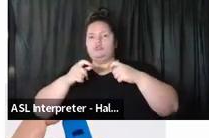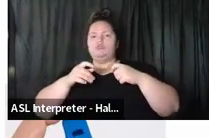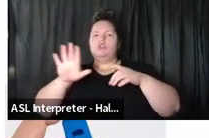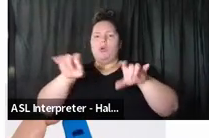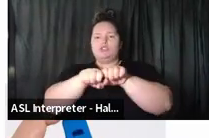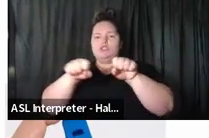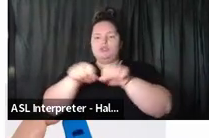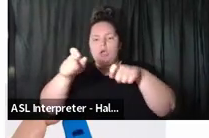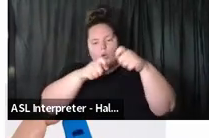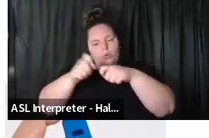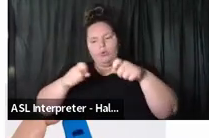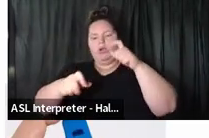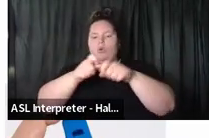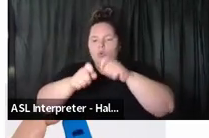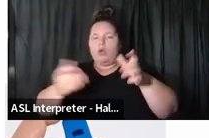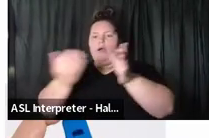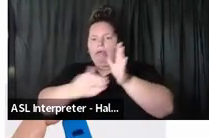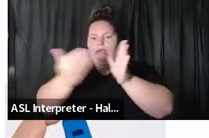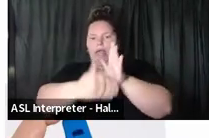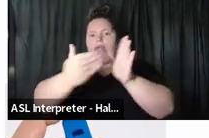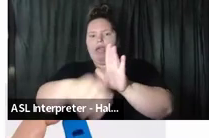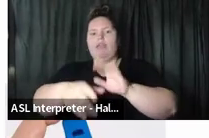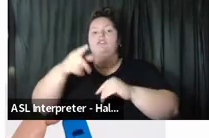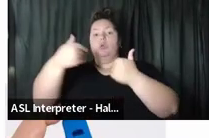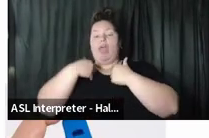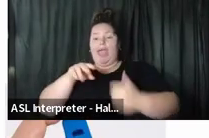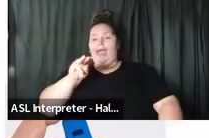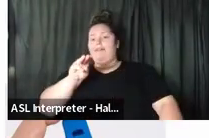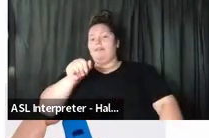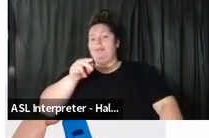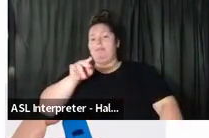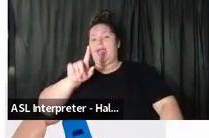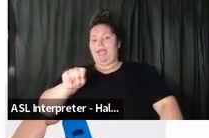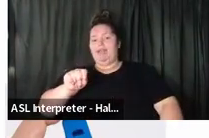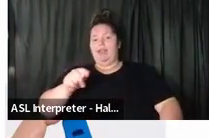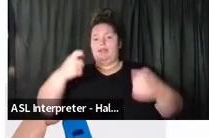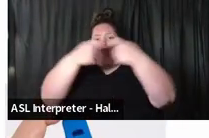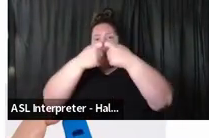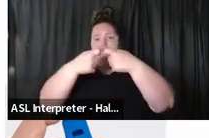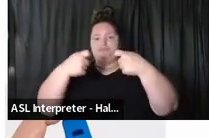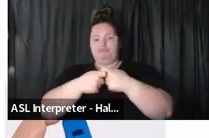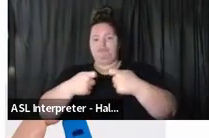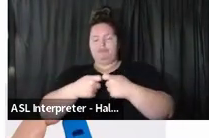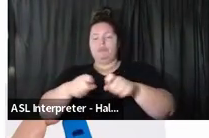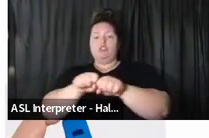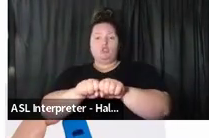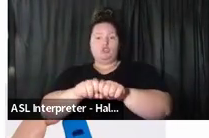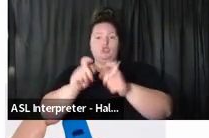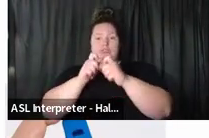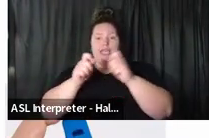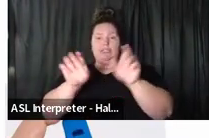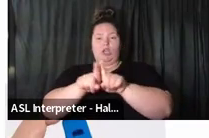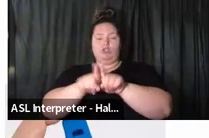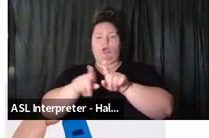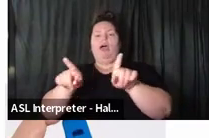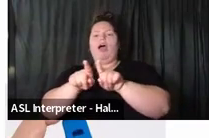these magnetic shoe ties are great for traveling. And then also like pop cans, like when we're at